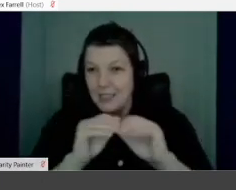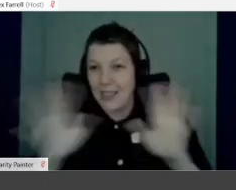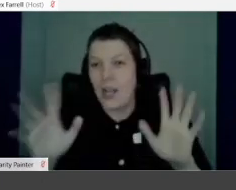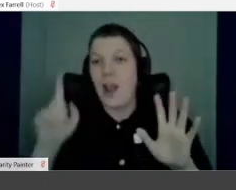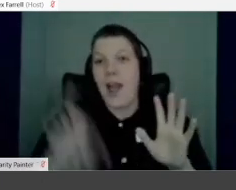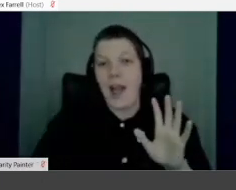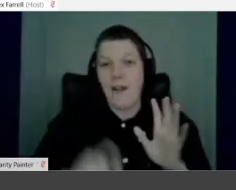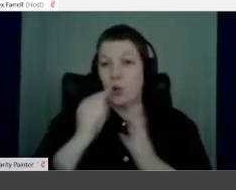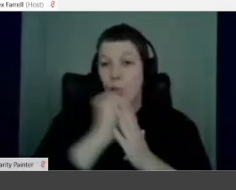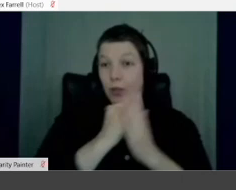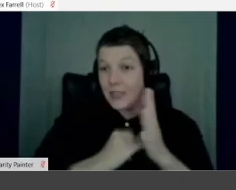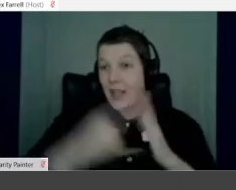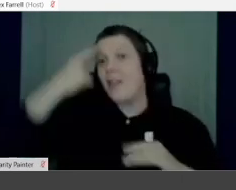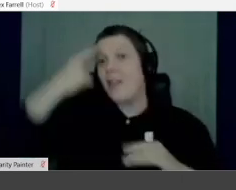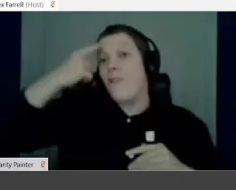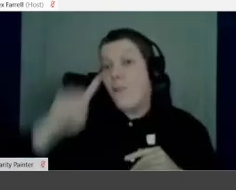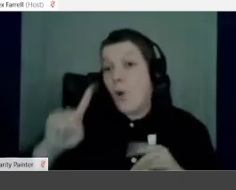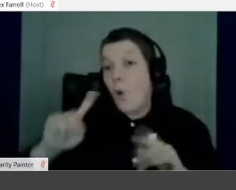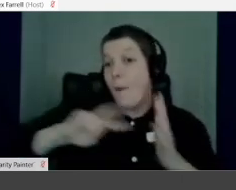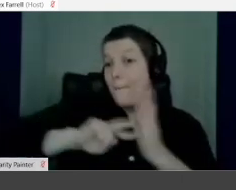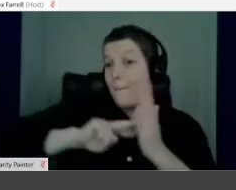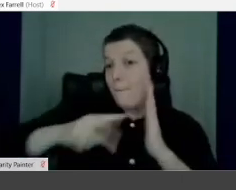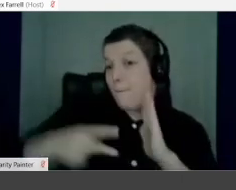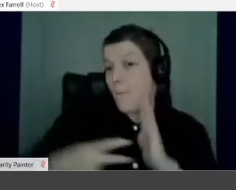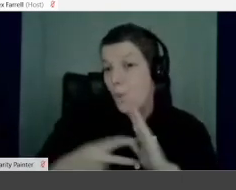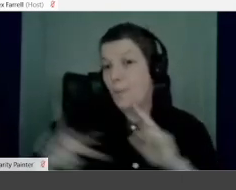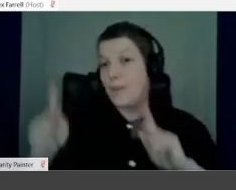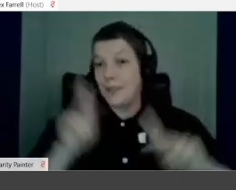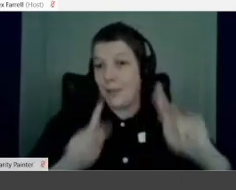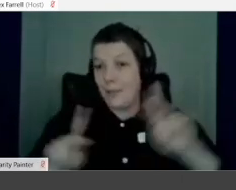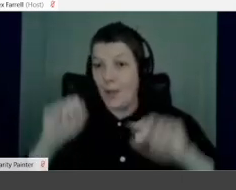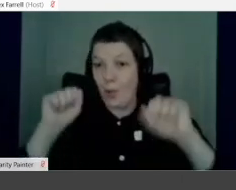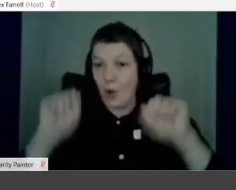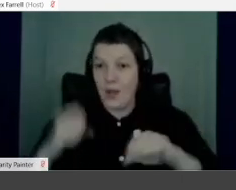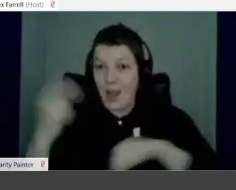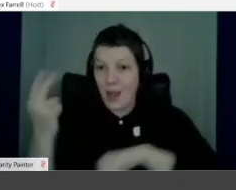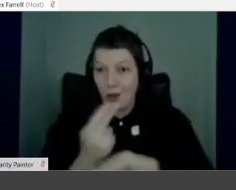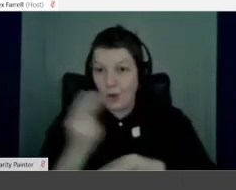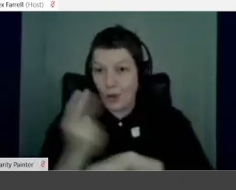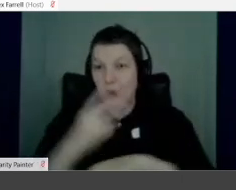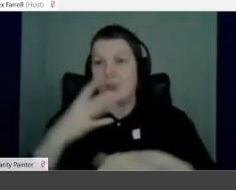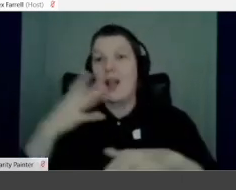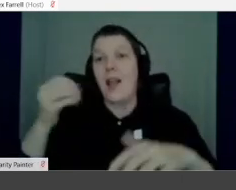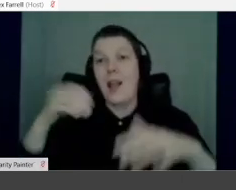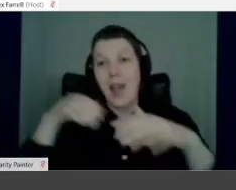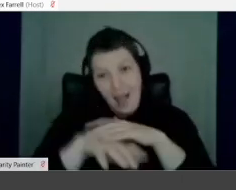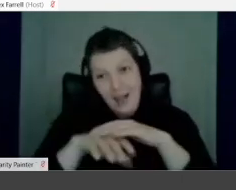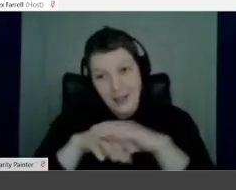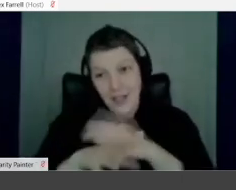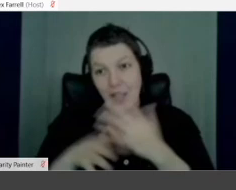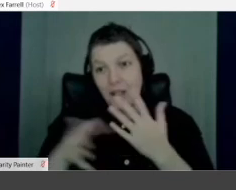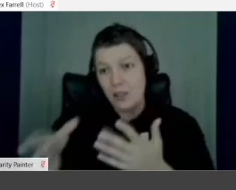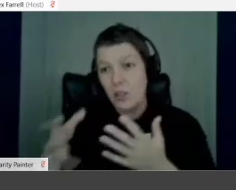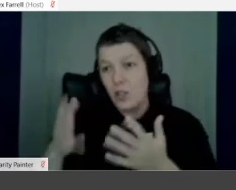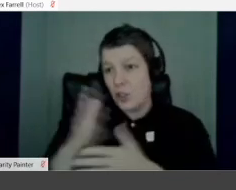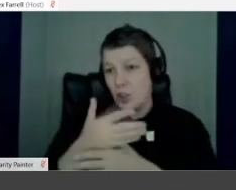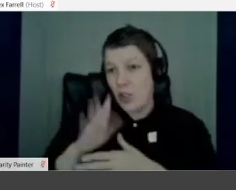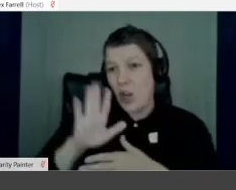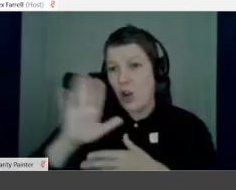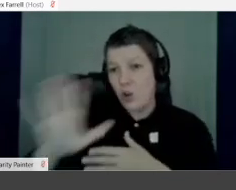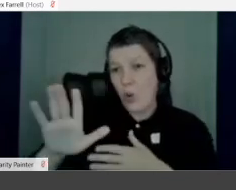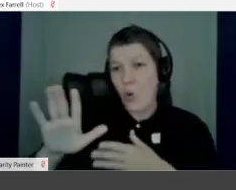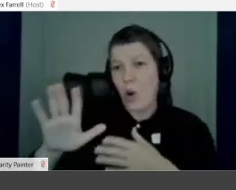principles for some of your design students, for the UX design students? Sure. So within the Center